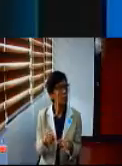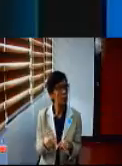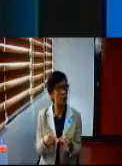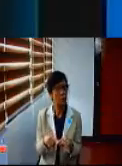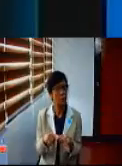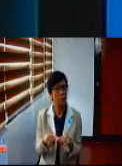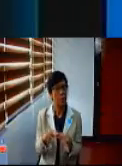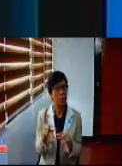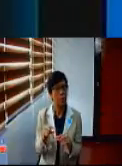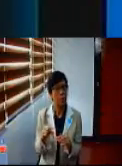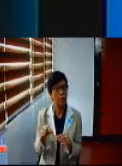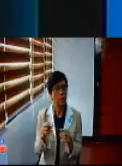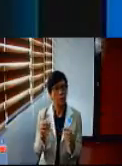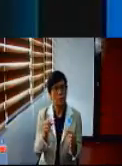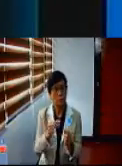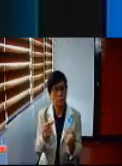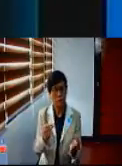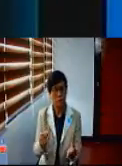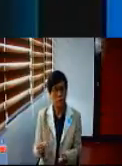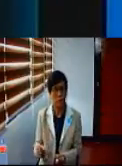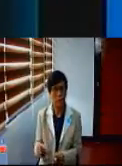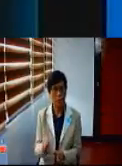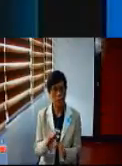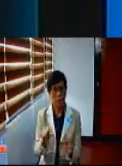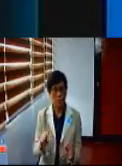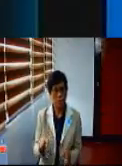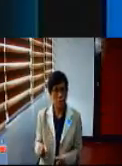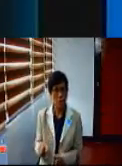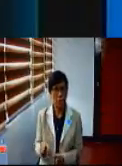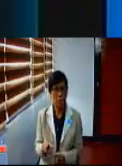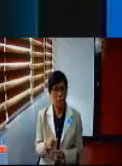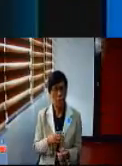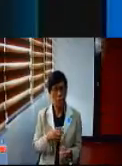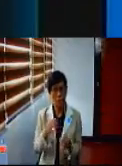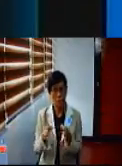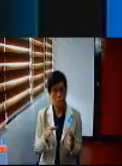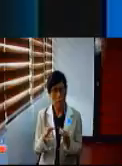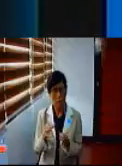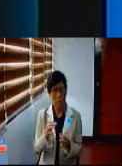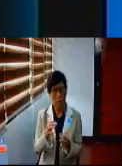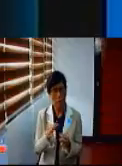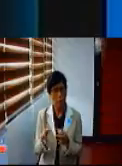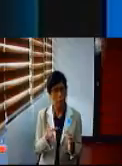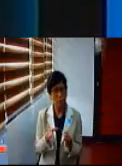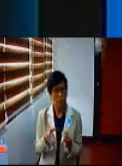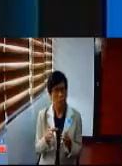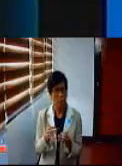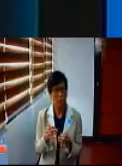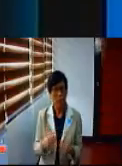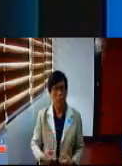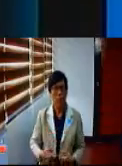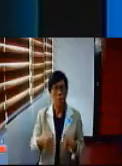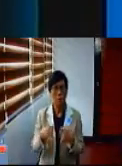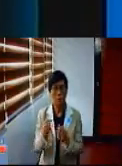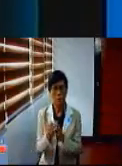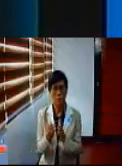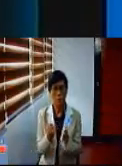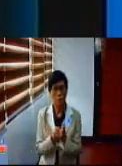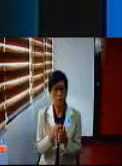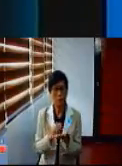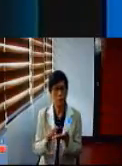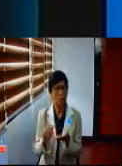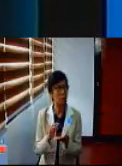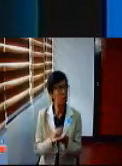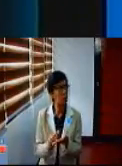mandate to identify and clarify existing standards and practices with regard to business and human